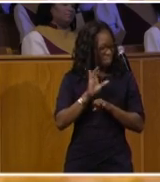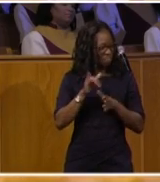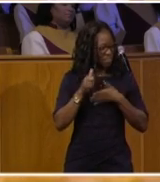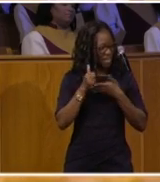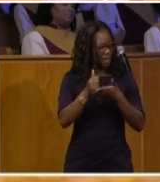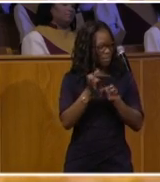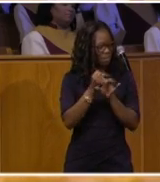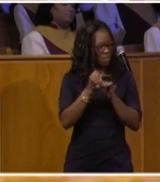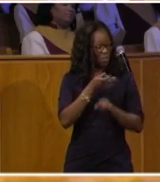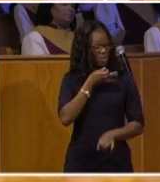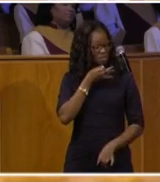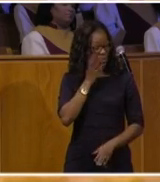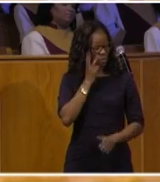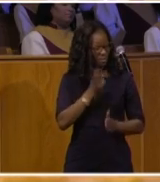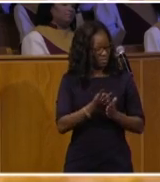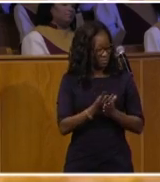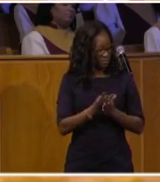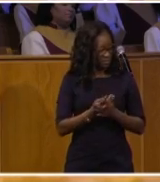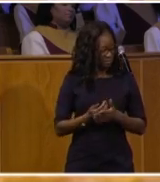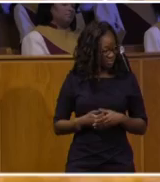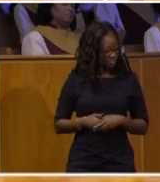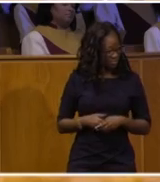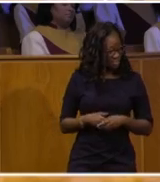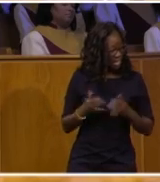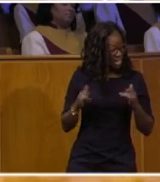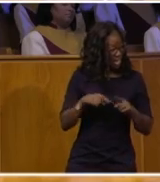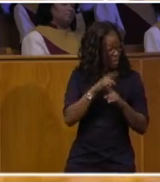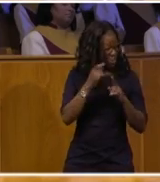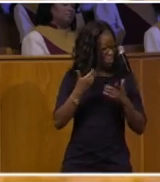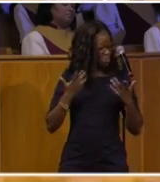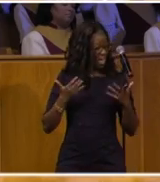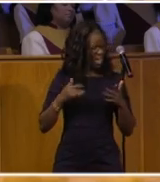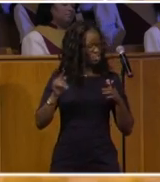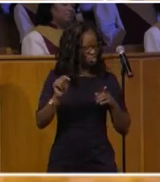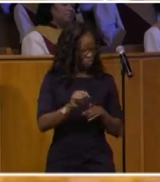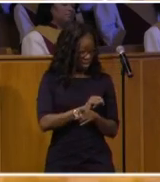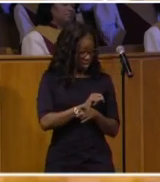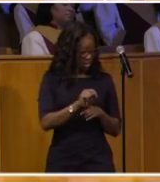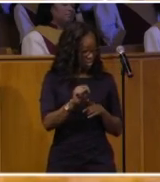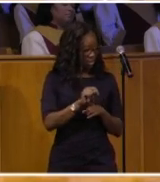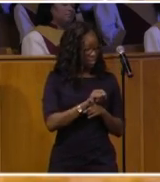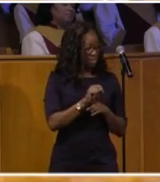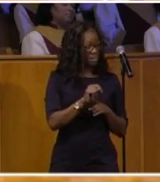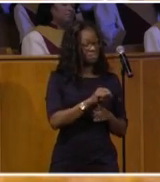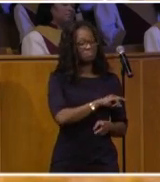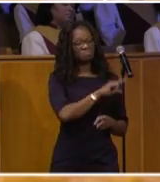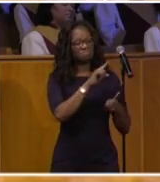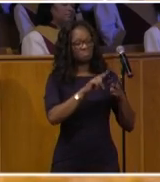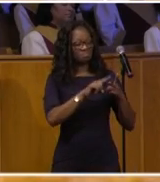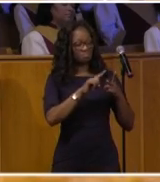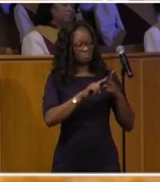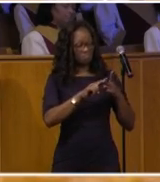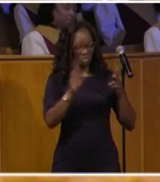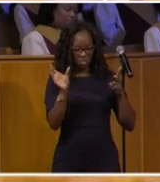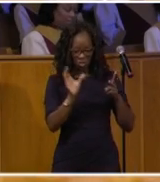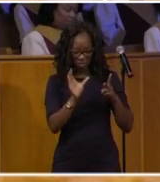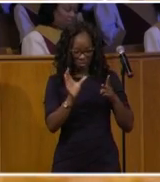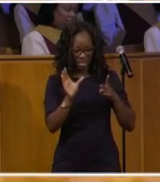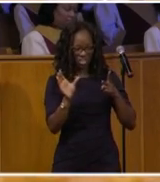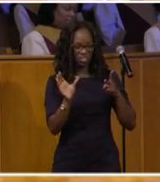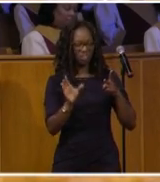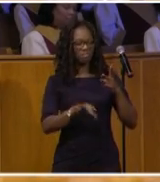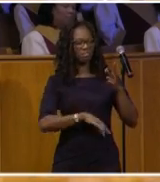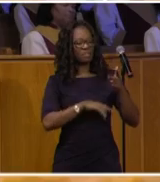to make you an expert. And when you've had training, and when you've had